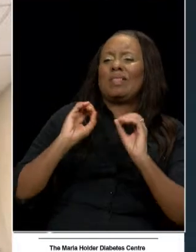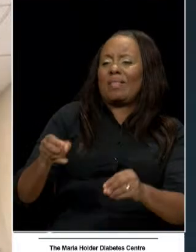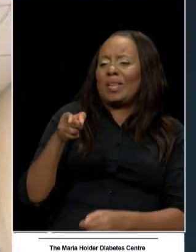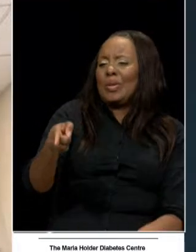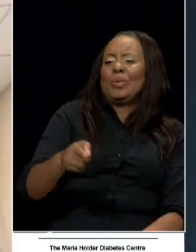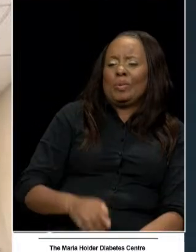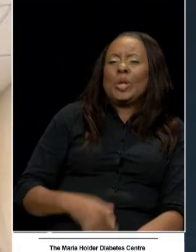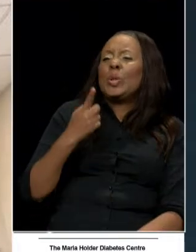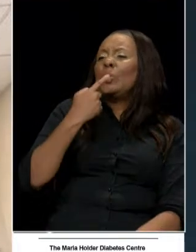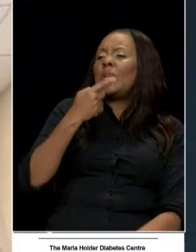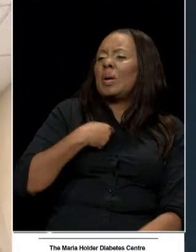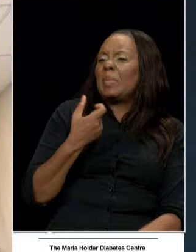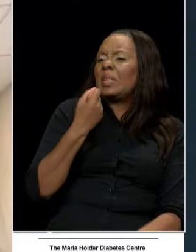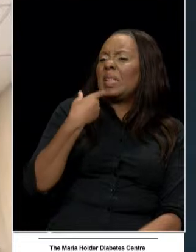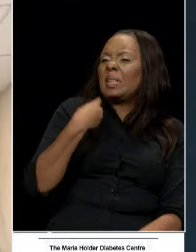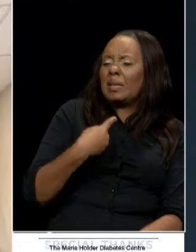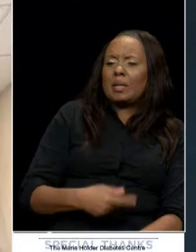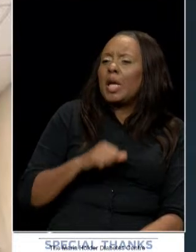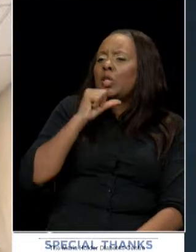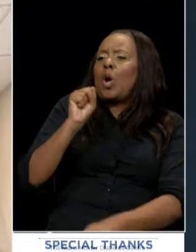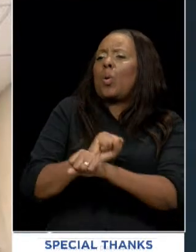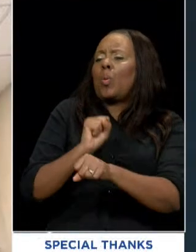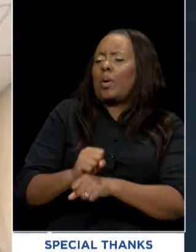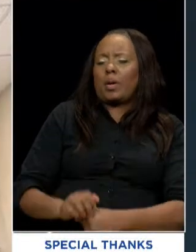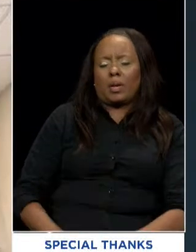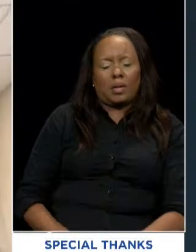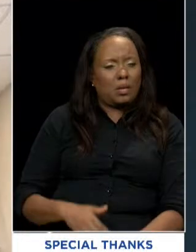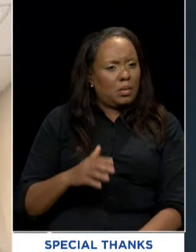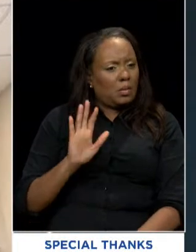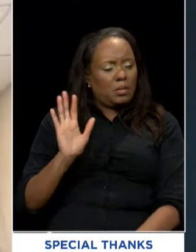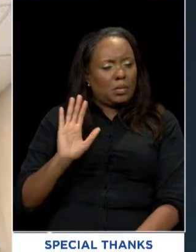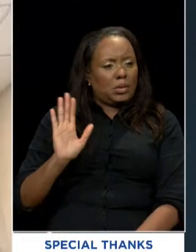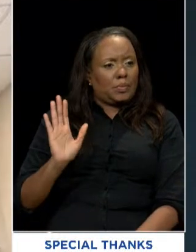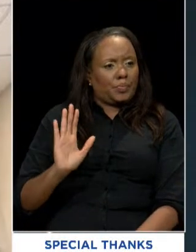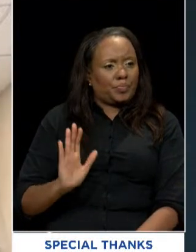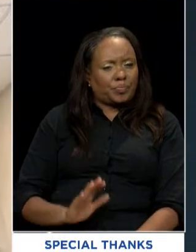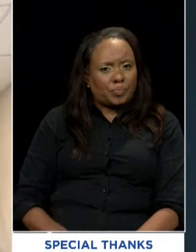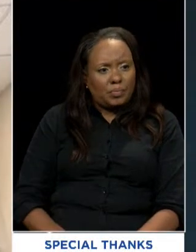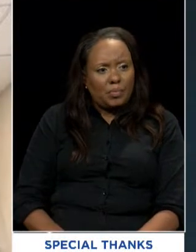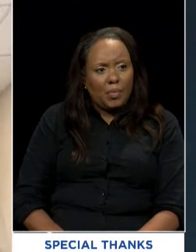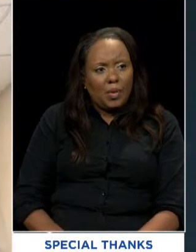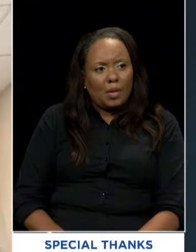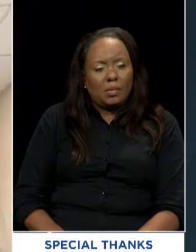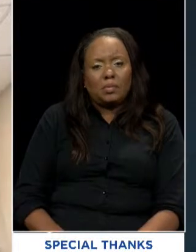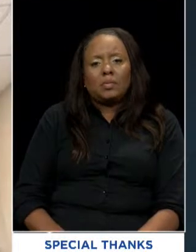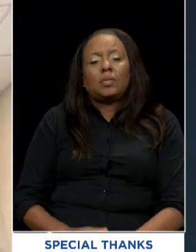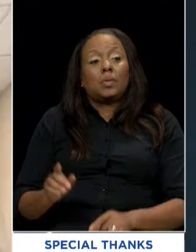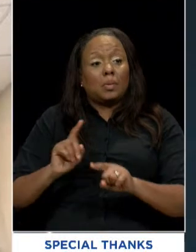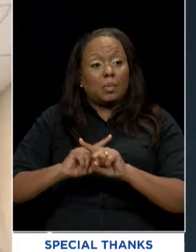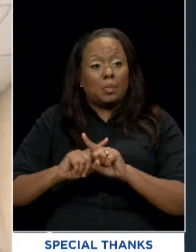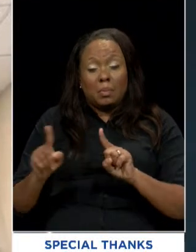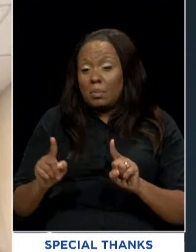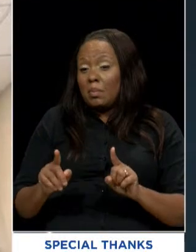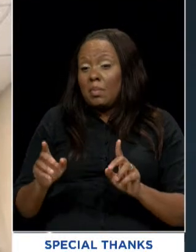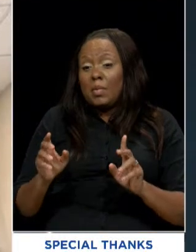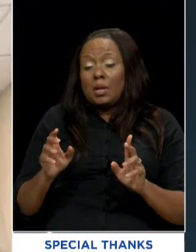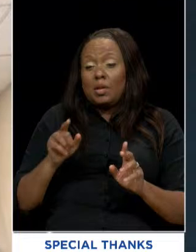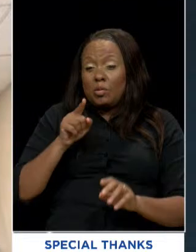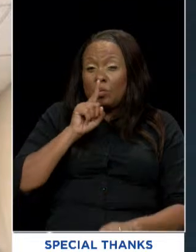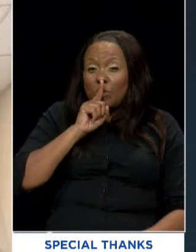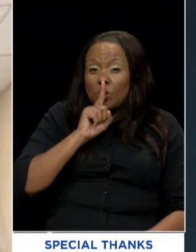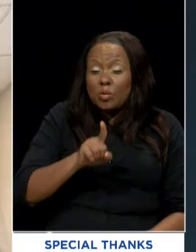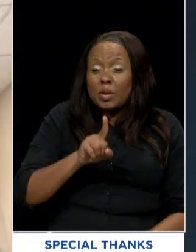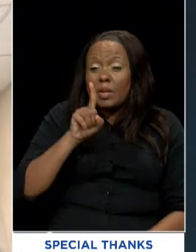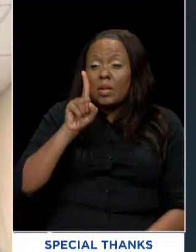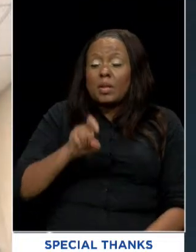confidence in whichever health practitioner they're seeing, and abscond from care. I think that concept, they need